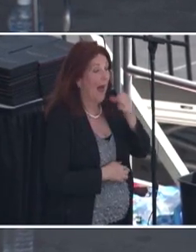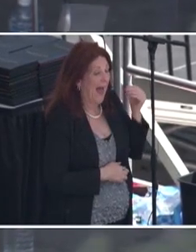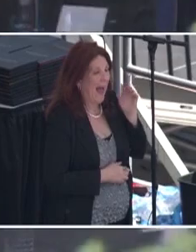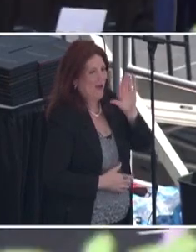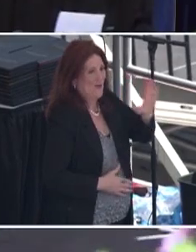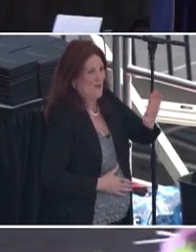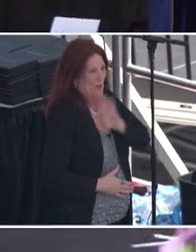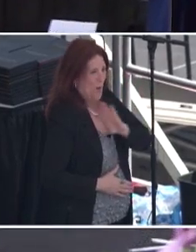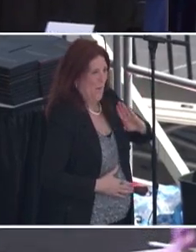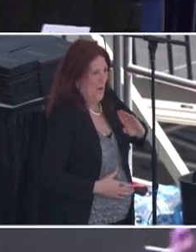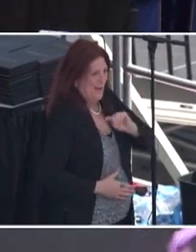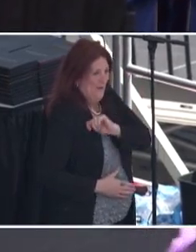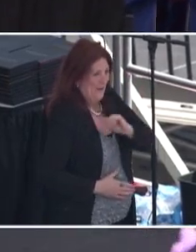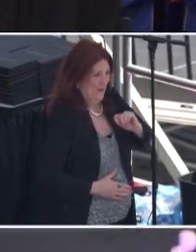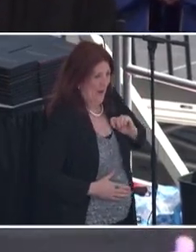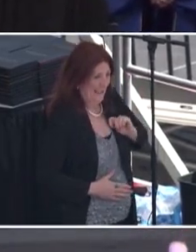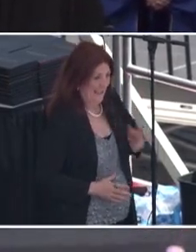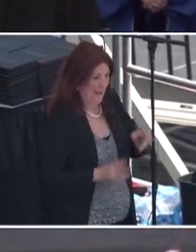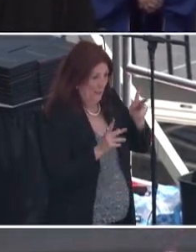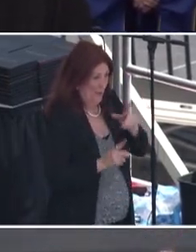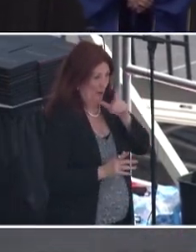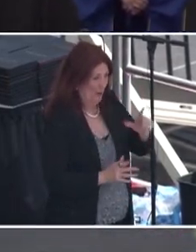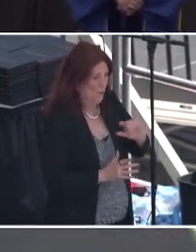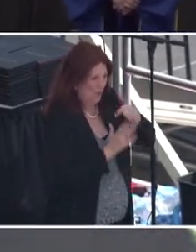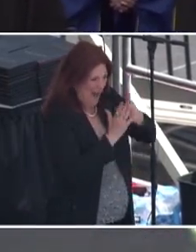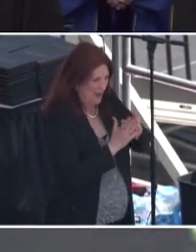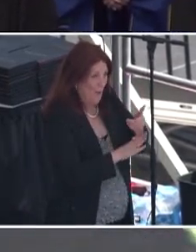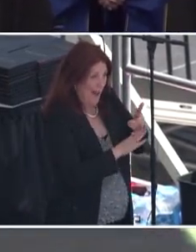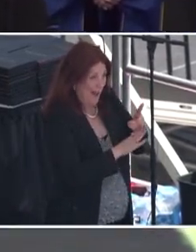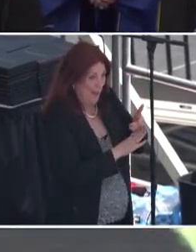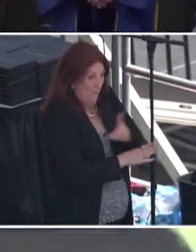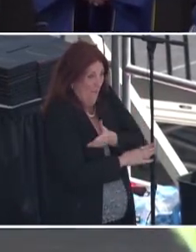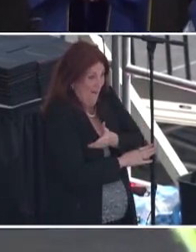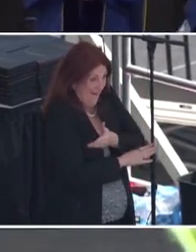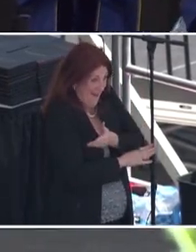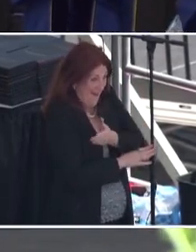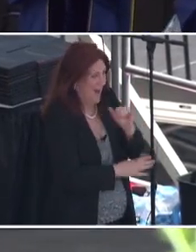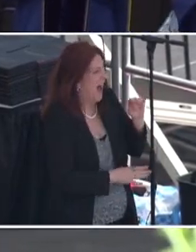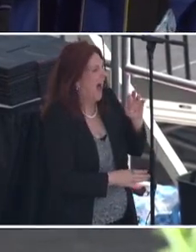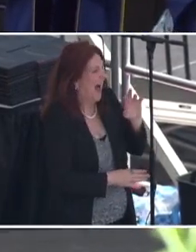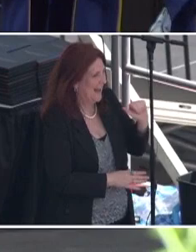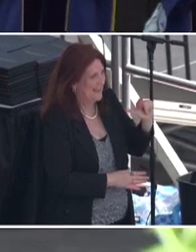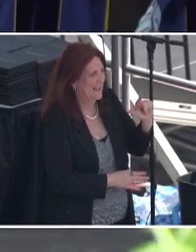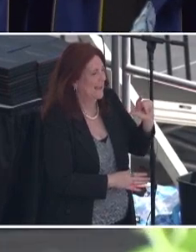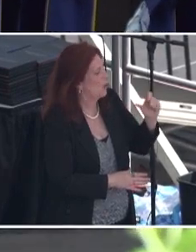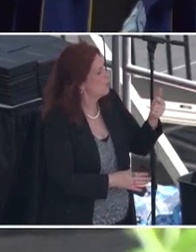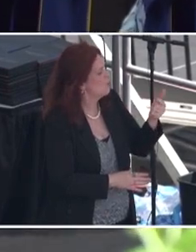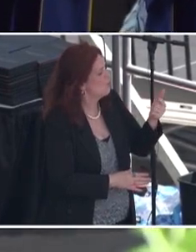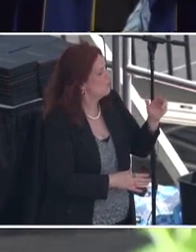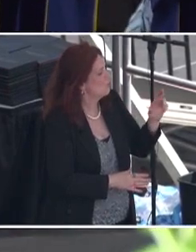of Trustees Alumni Representative, Isaac Alejo Reyes.